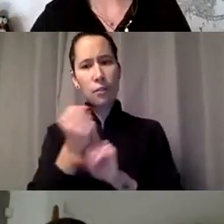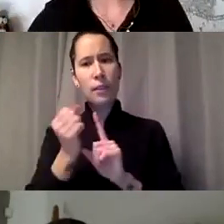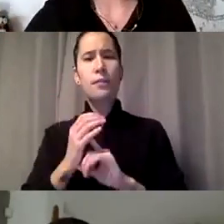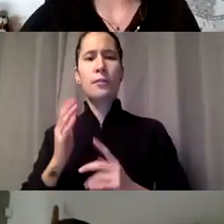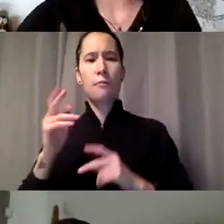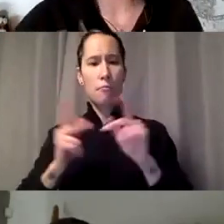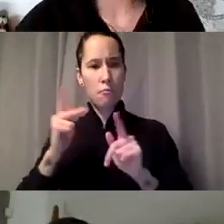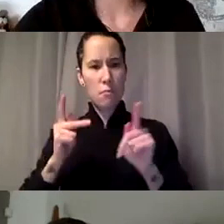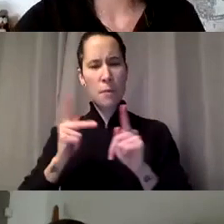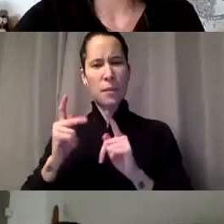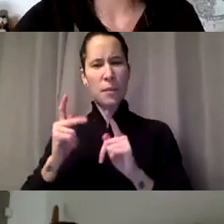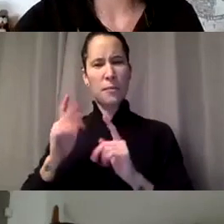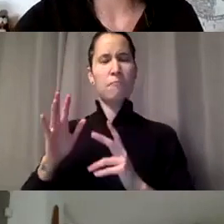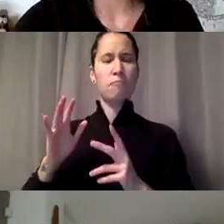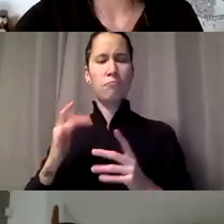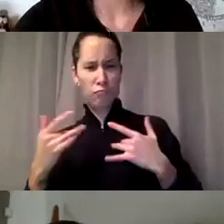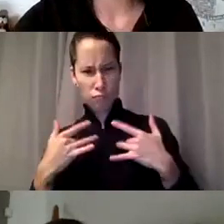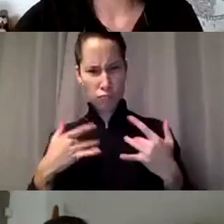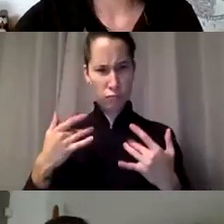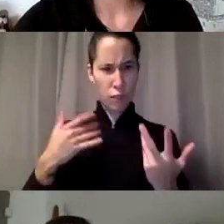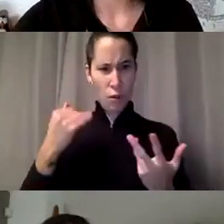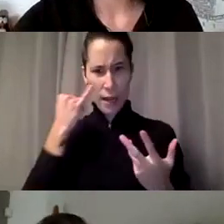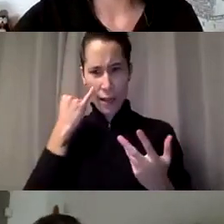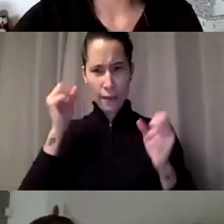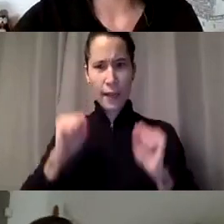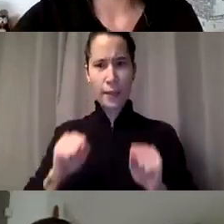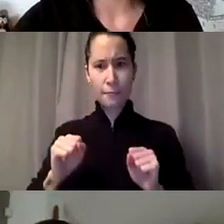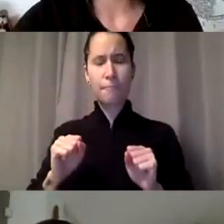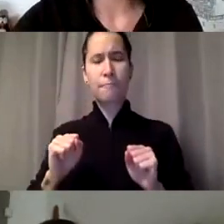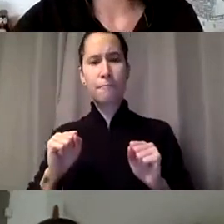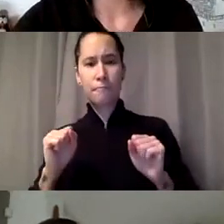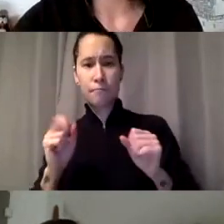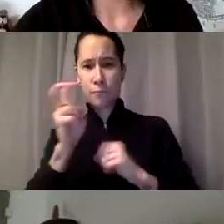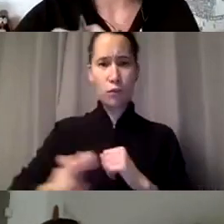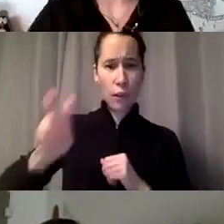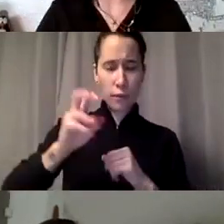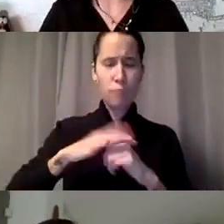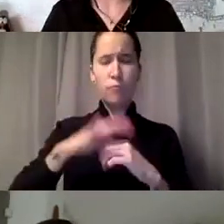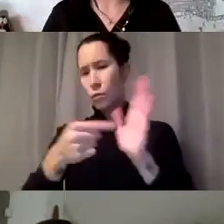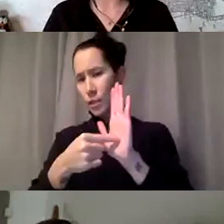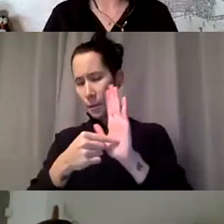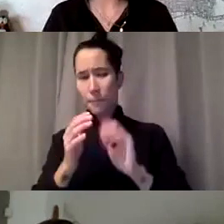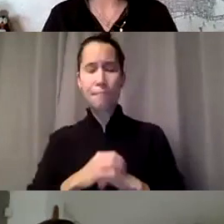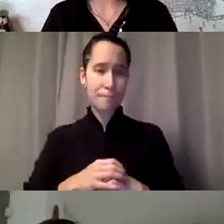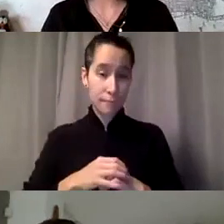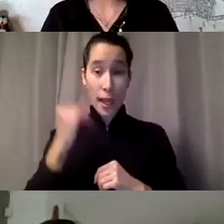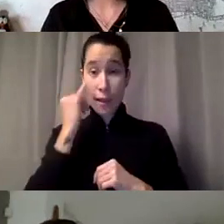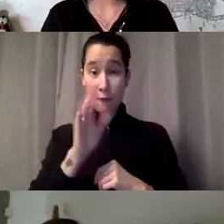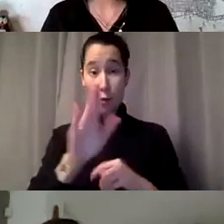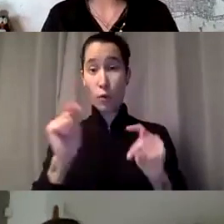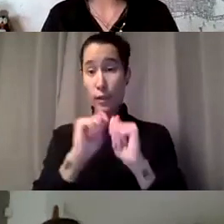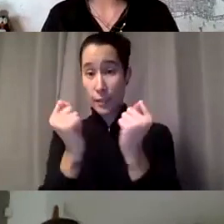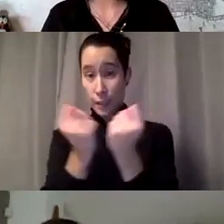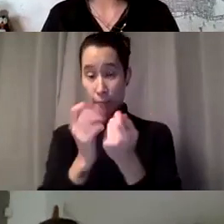are more difficult to go through. So I'm going to try to outline 2 examples. If you are a team that is based